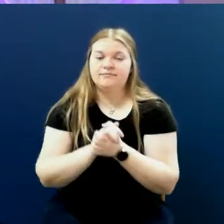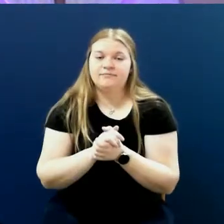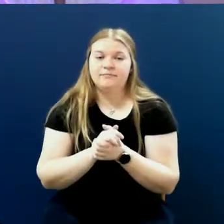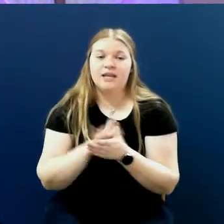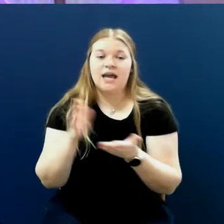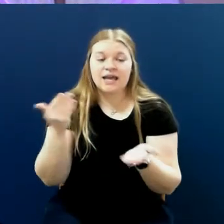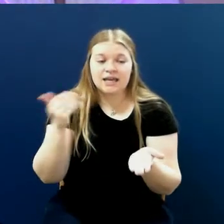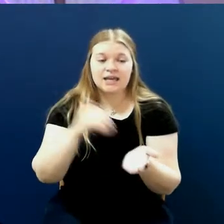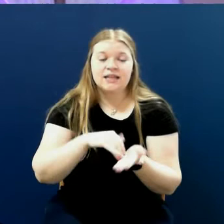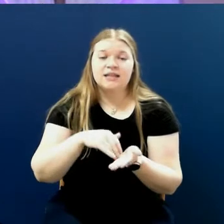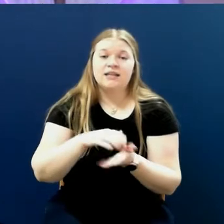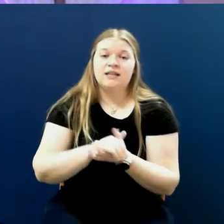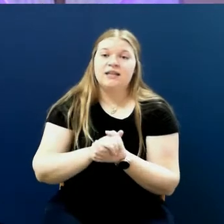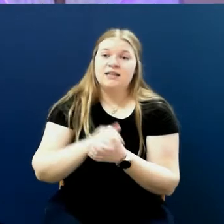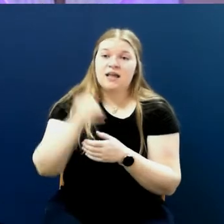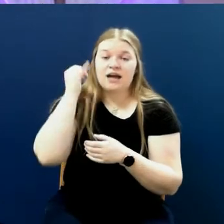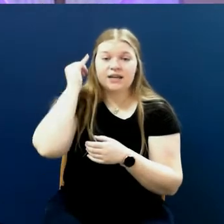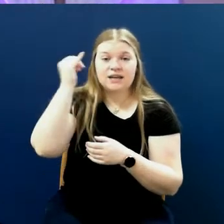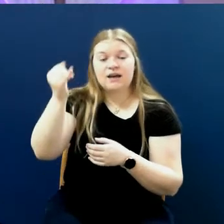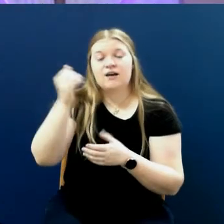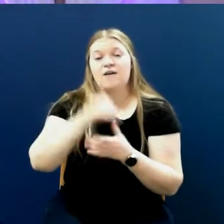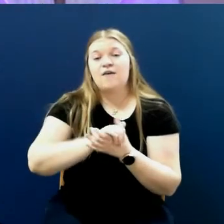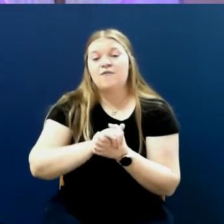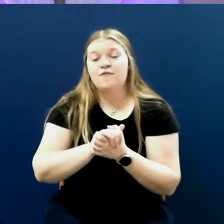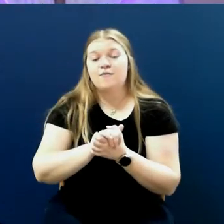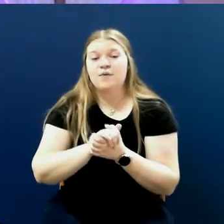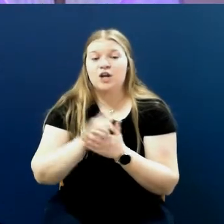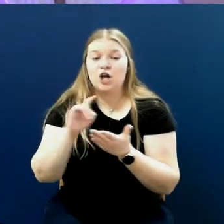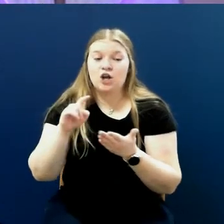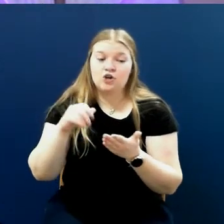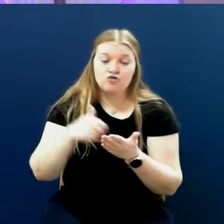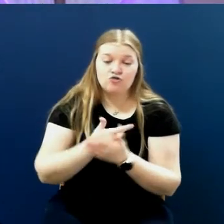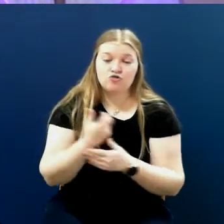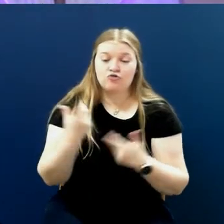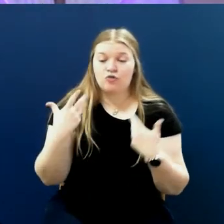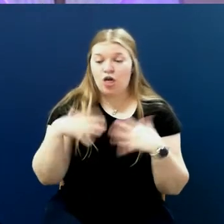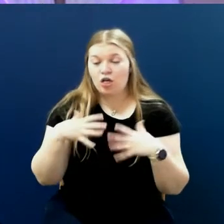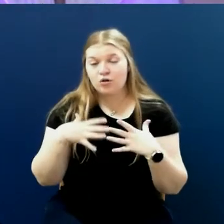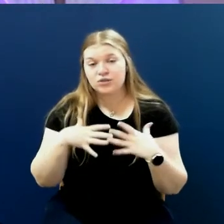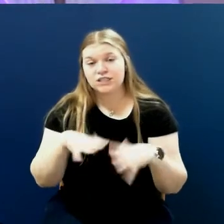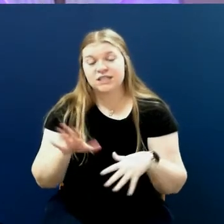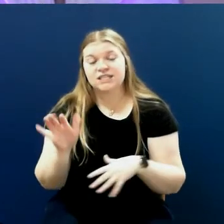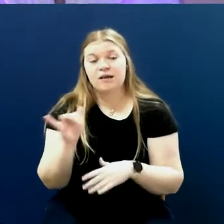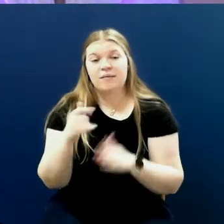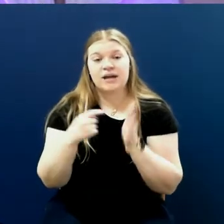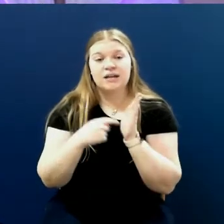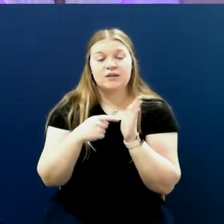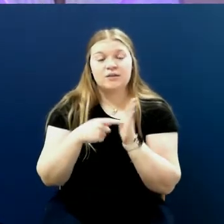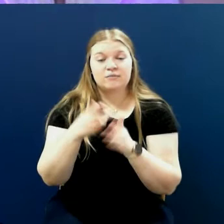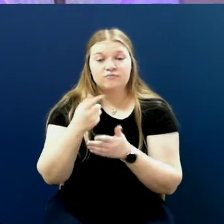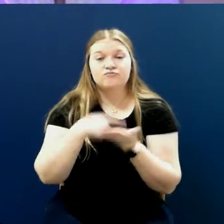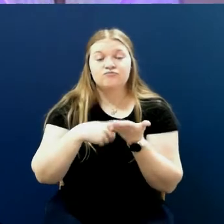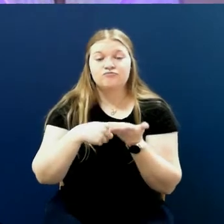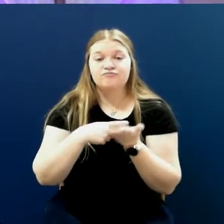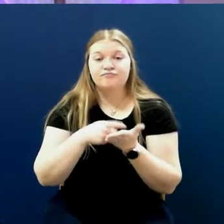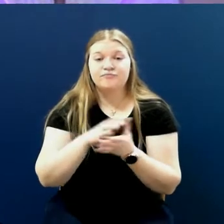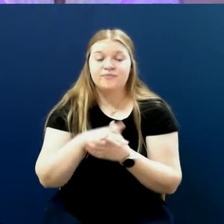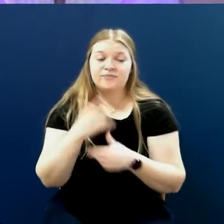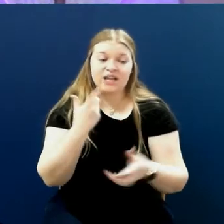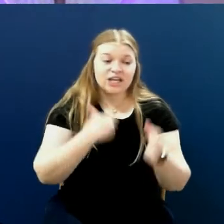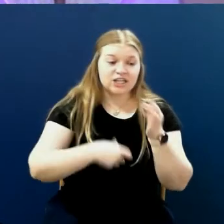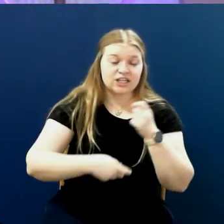Again, this idea of putting on a new clothes is the same idea, again, that we talked about. It's like you